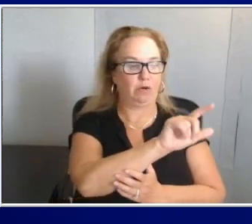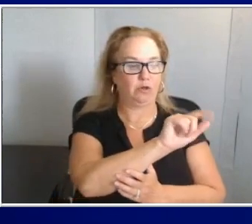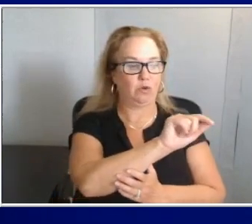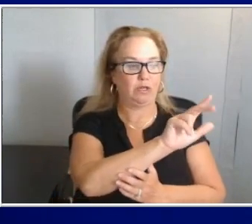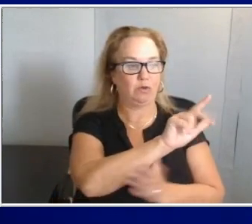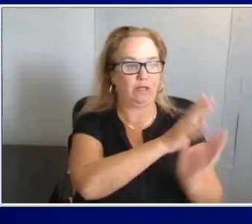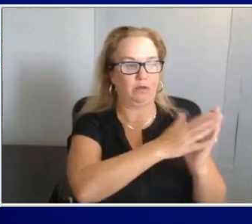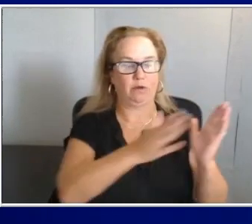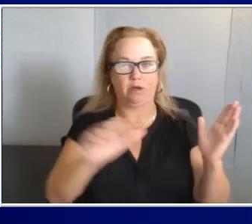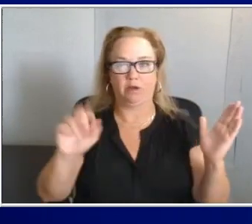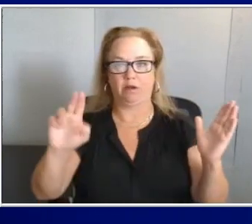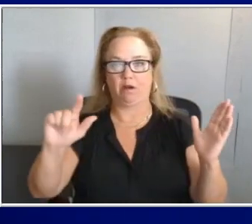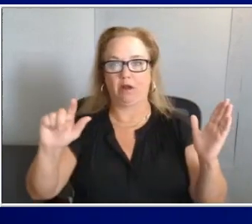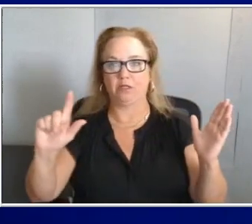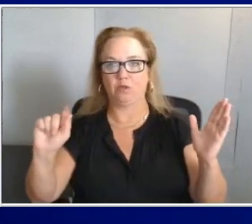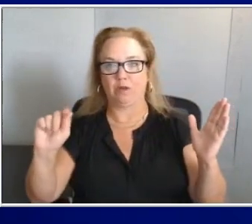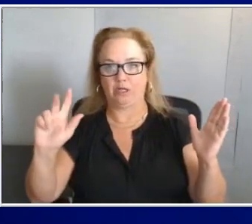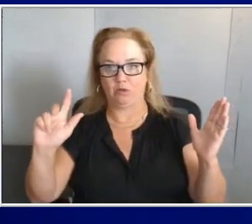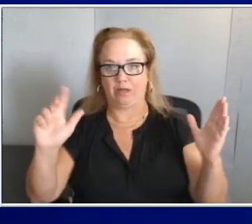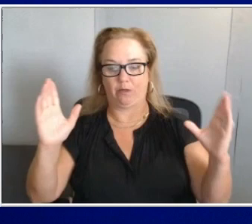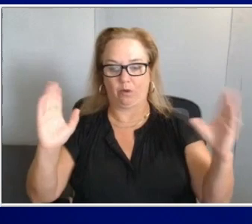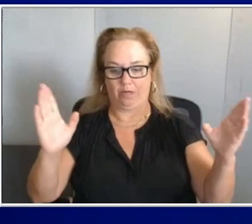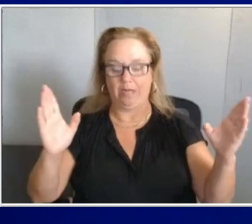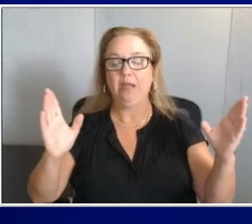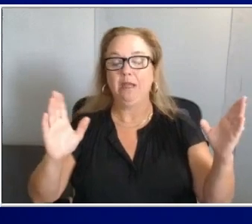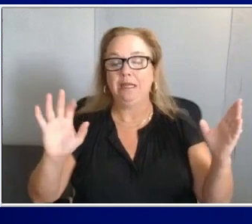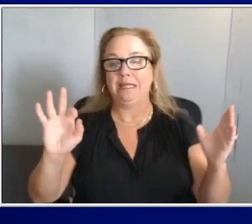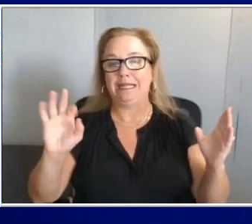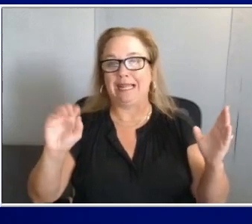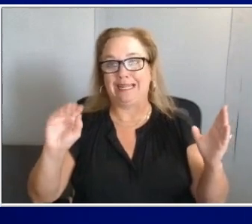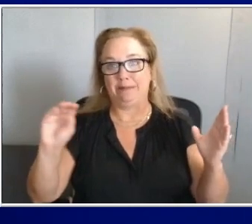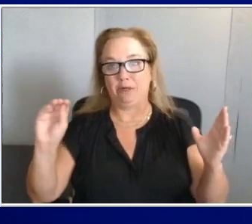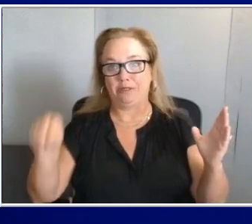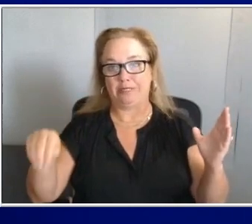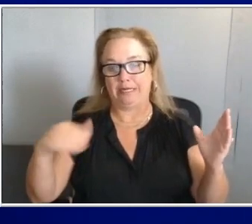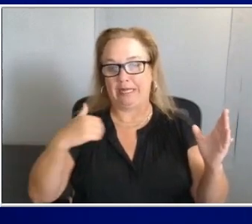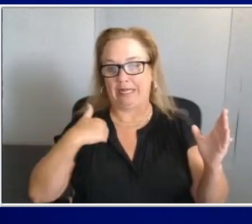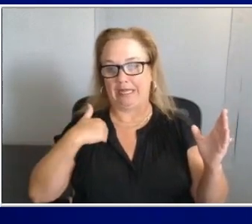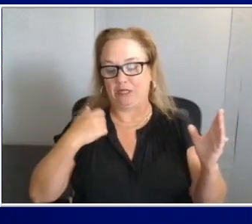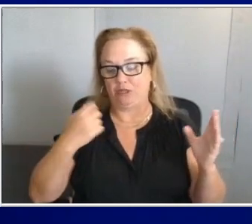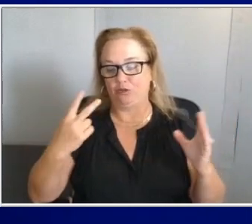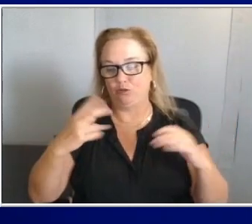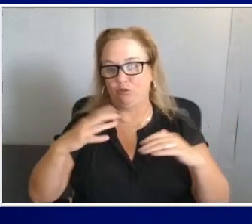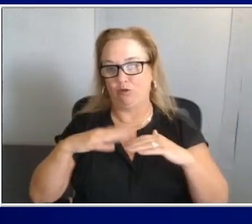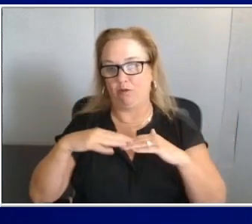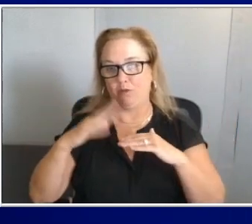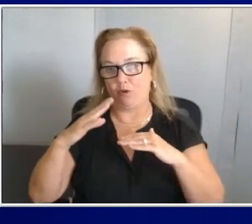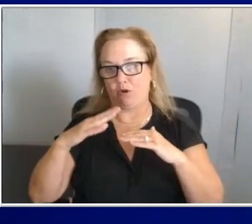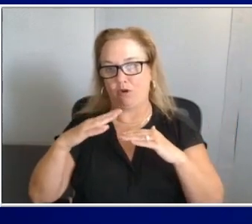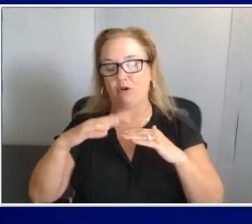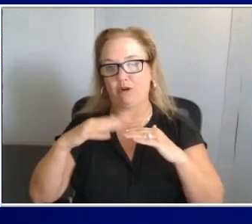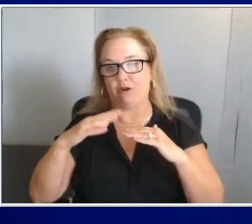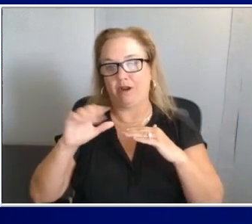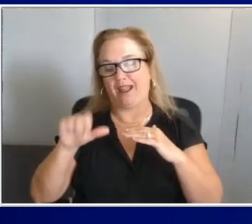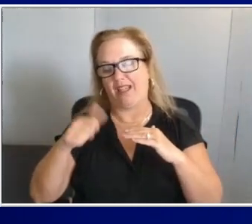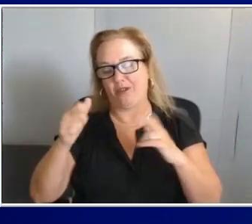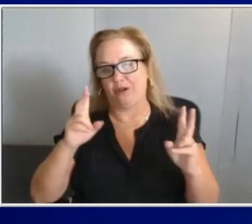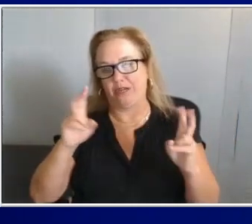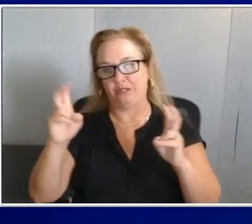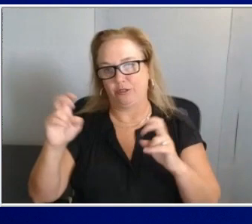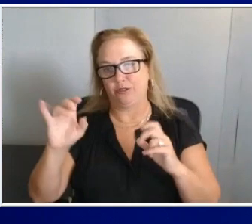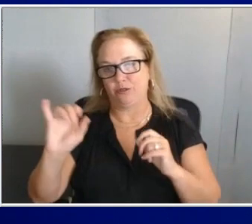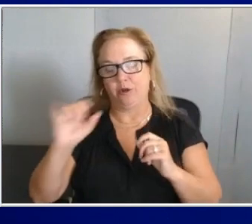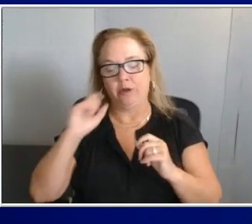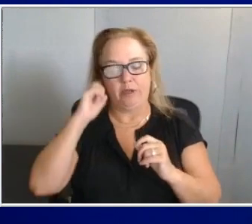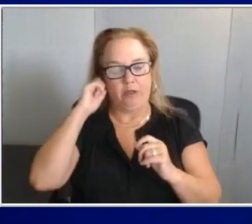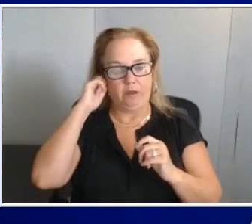August 2023. In most of those, 90% actually had 2 or more underlying conditions as well. Also,